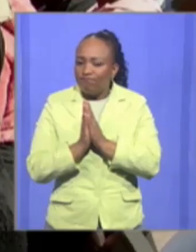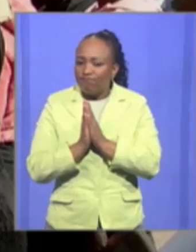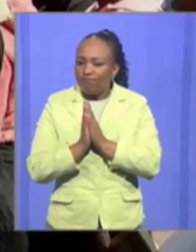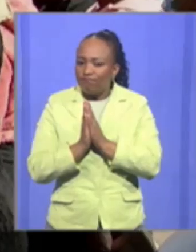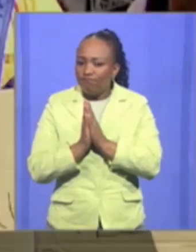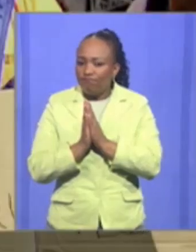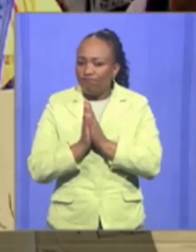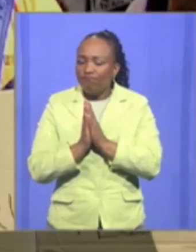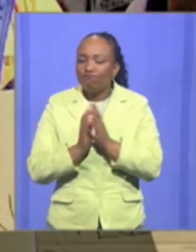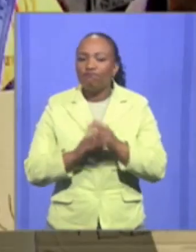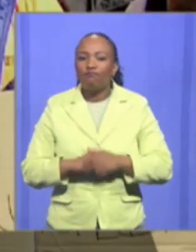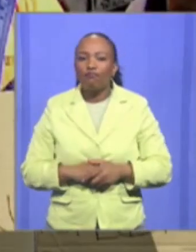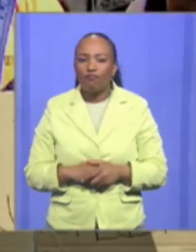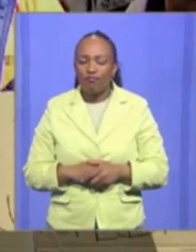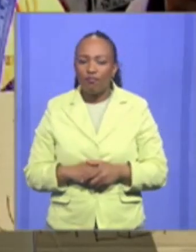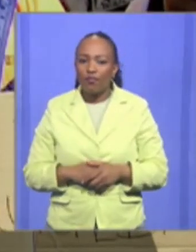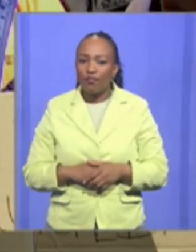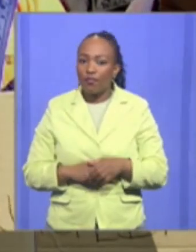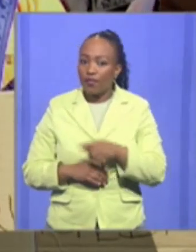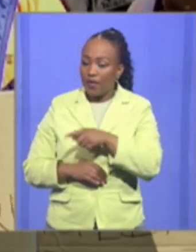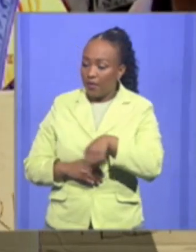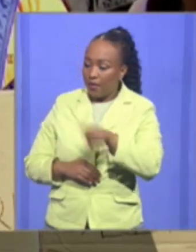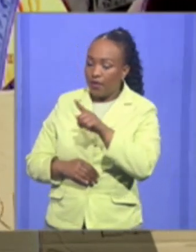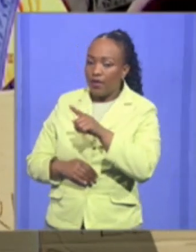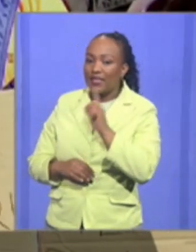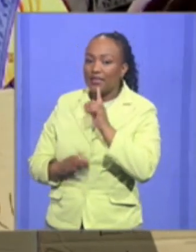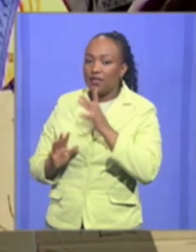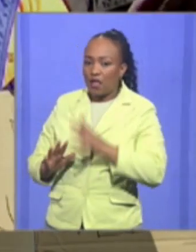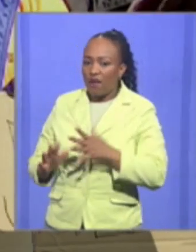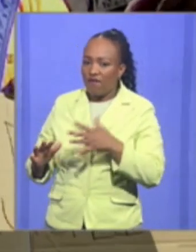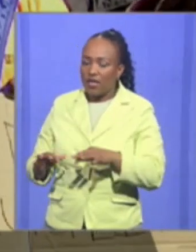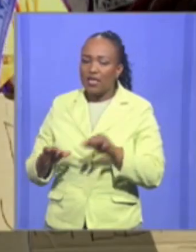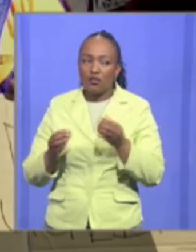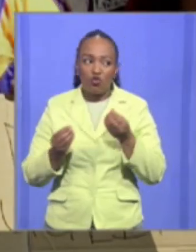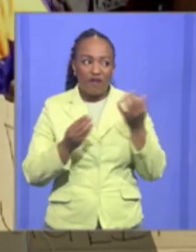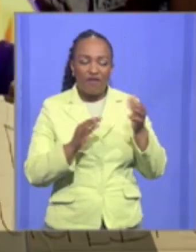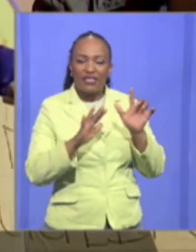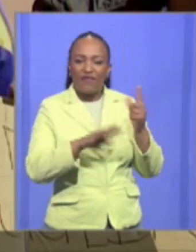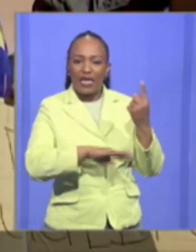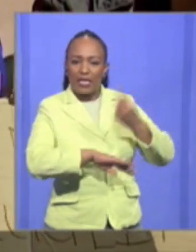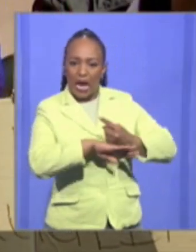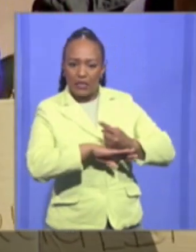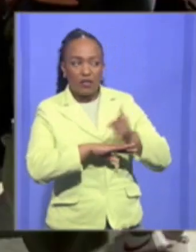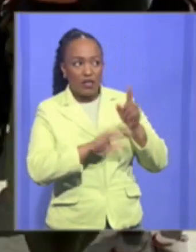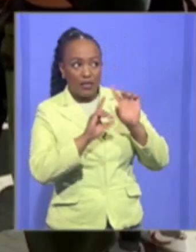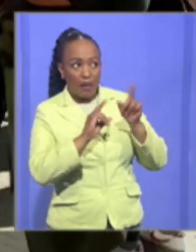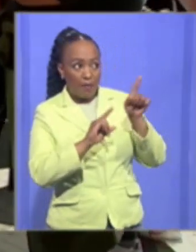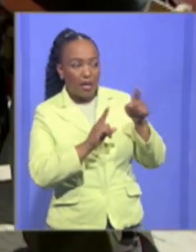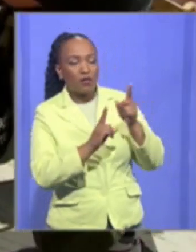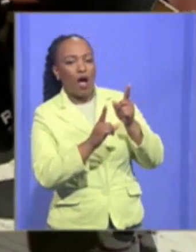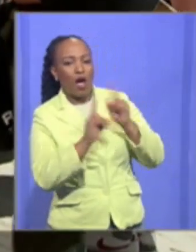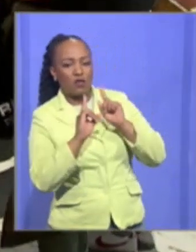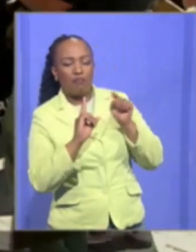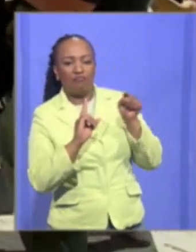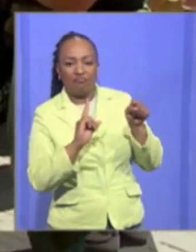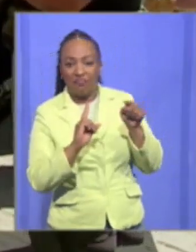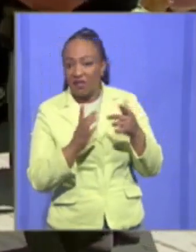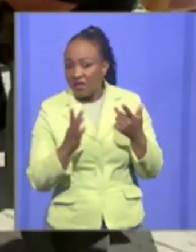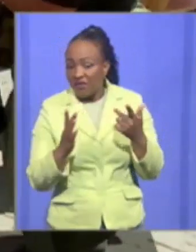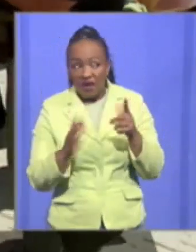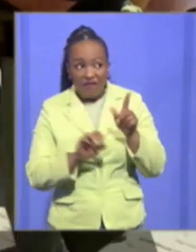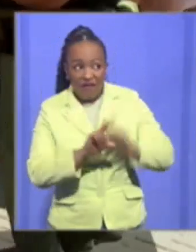Government Bodies ba file lefapha matsatsi a supileng ho arabela le ho rarolla ditseko tsa bona ba re e bang le